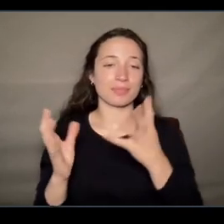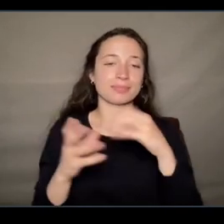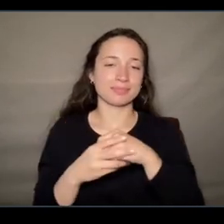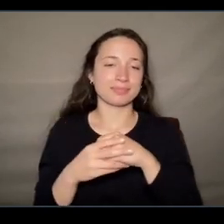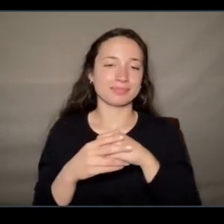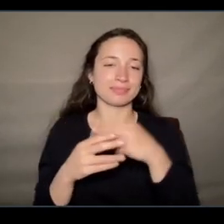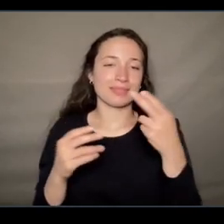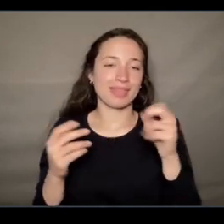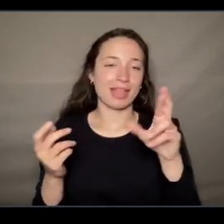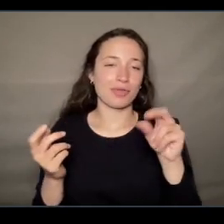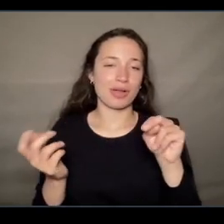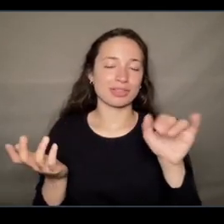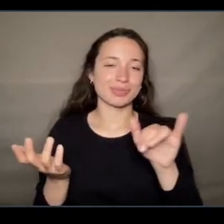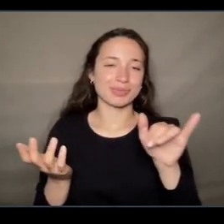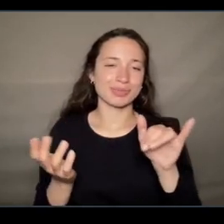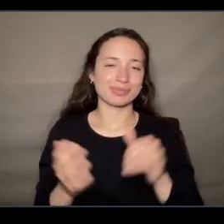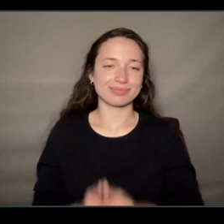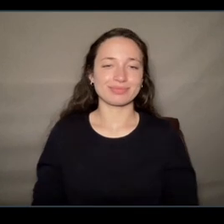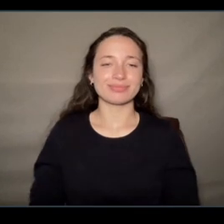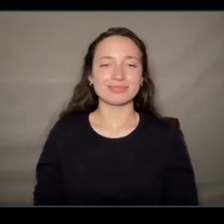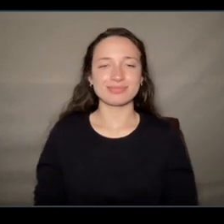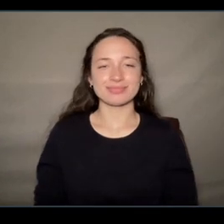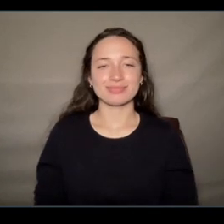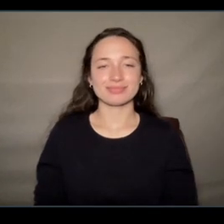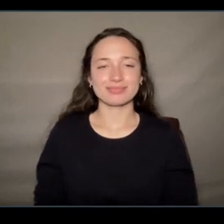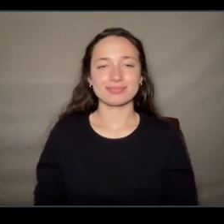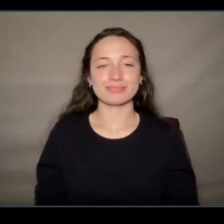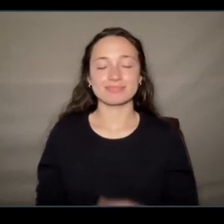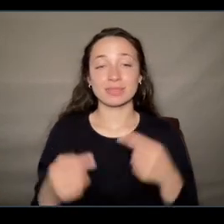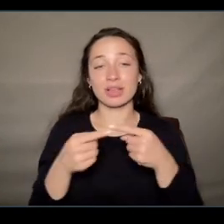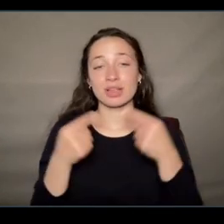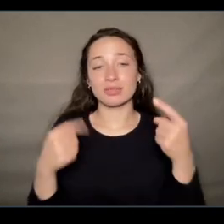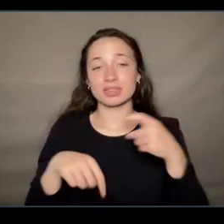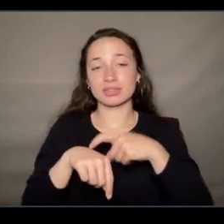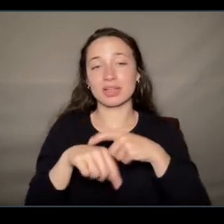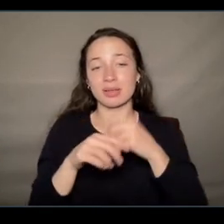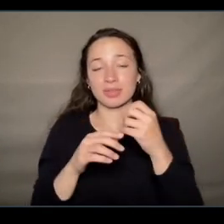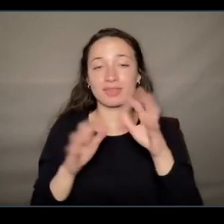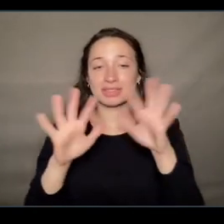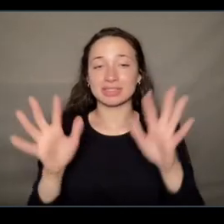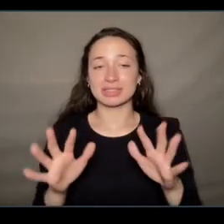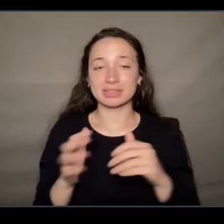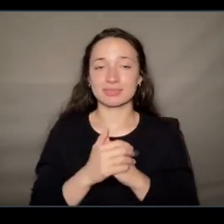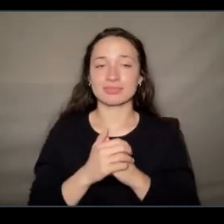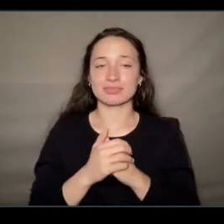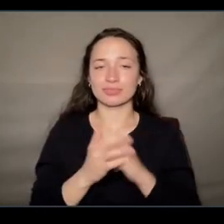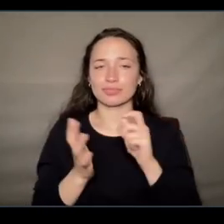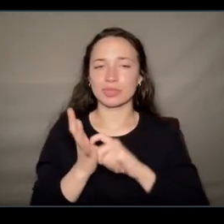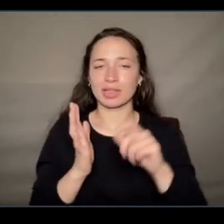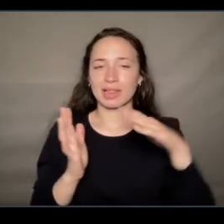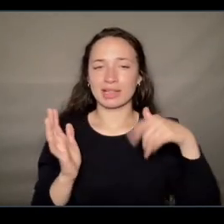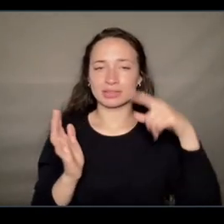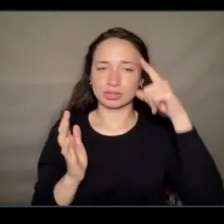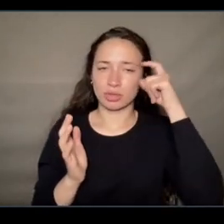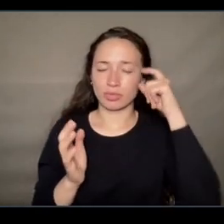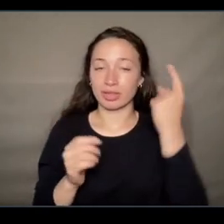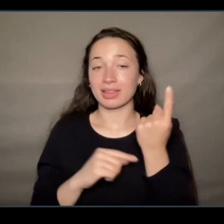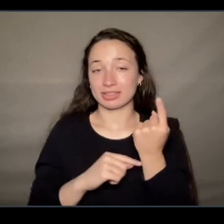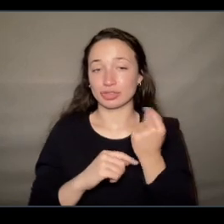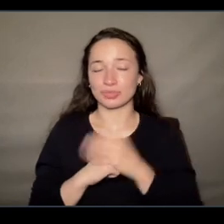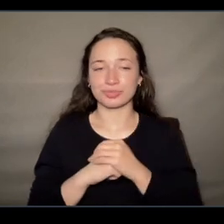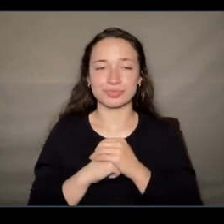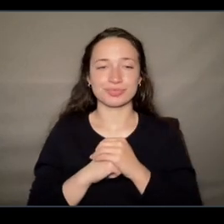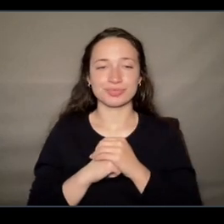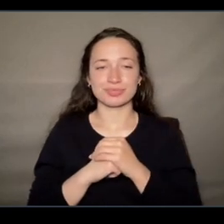that mentions a heron. It's opposite time of season. It was written late summer last